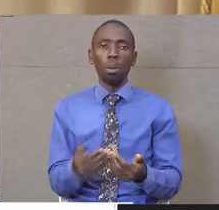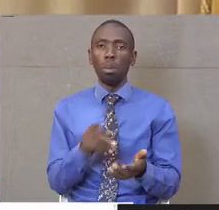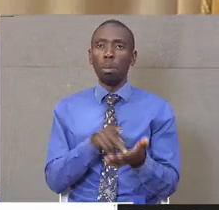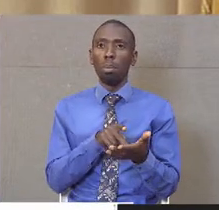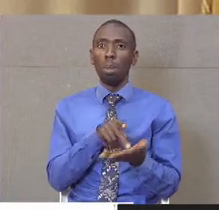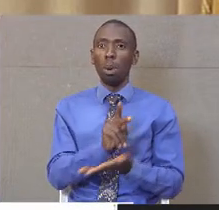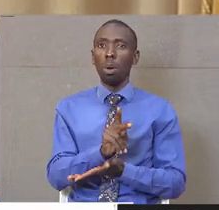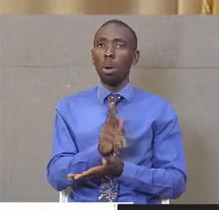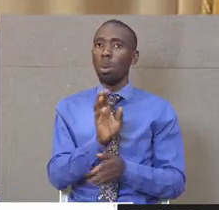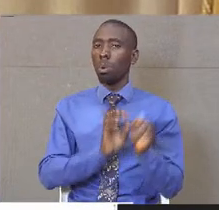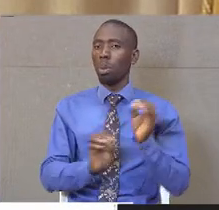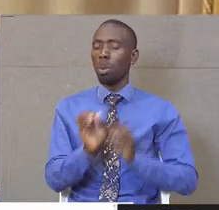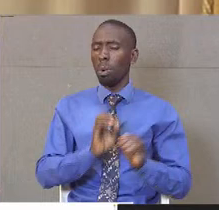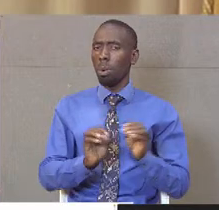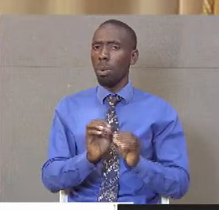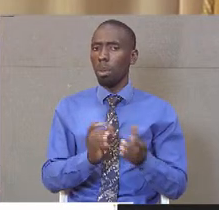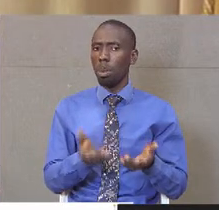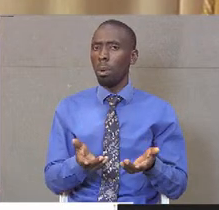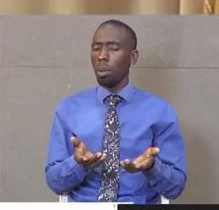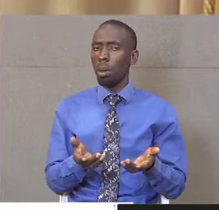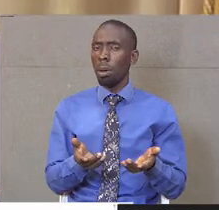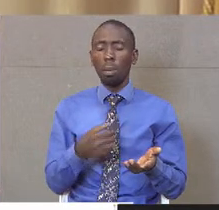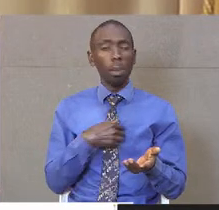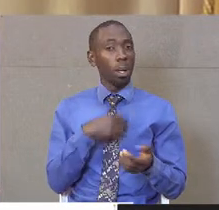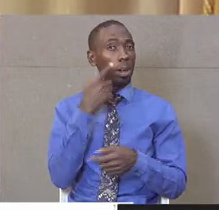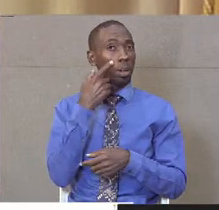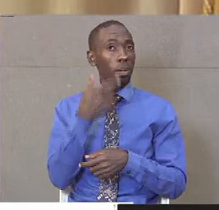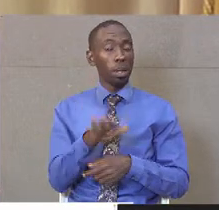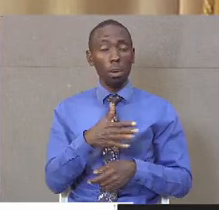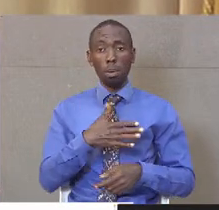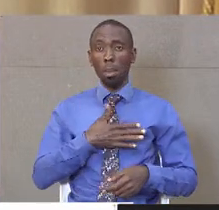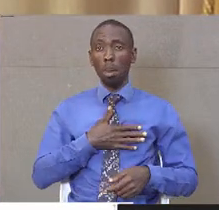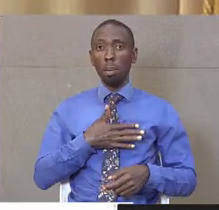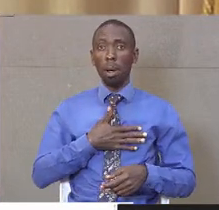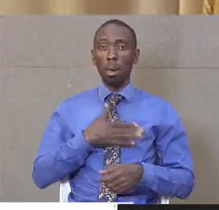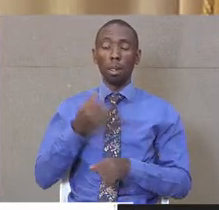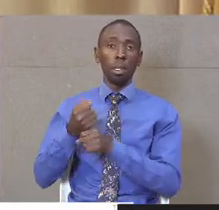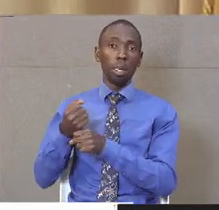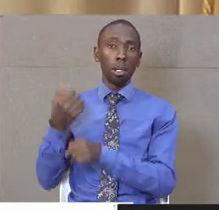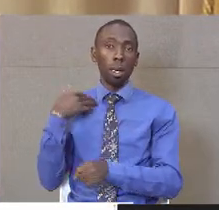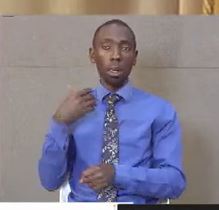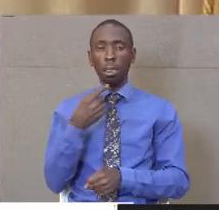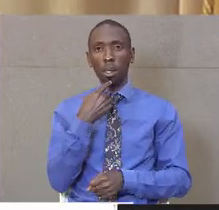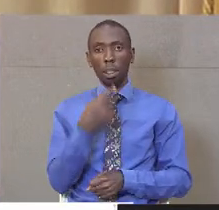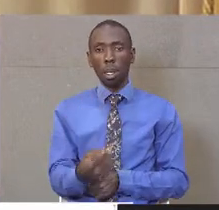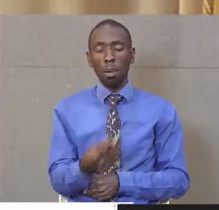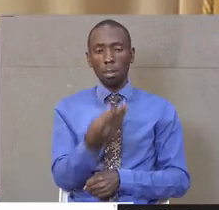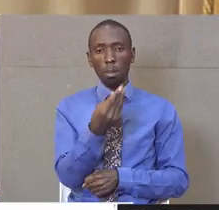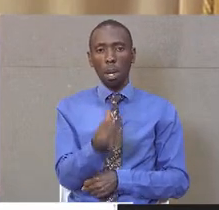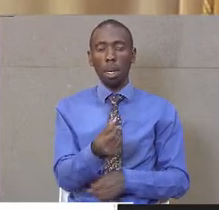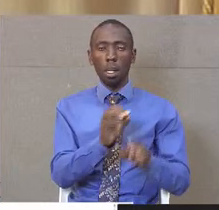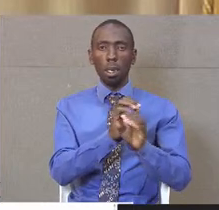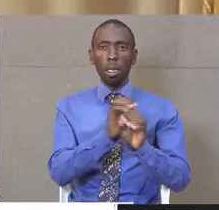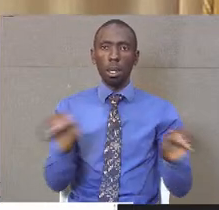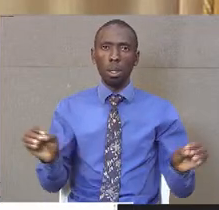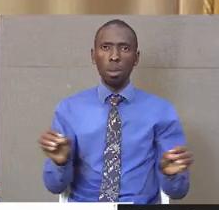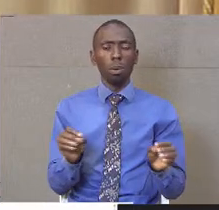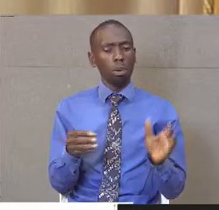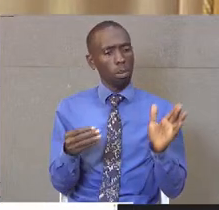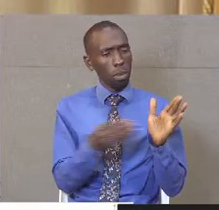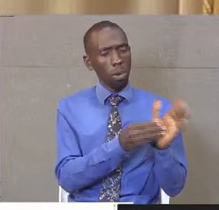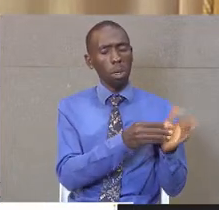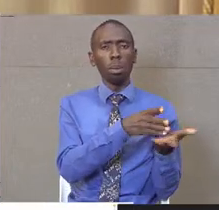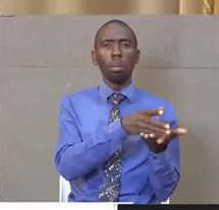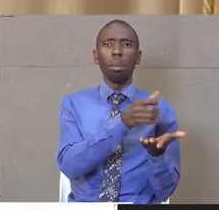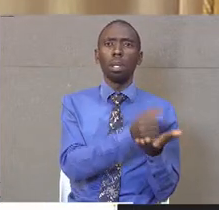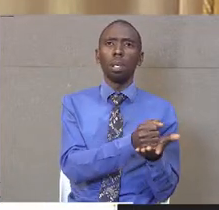you? No, you can't. I have seen my sister Neva saying there is no money. You put it in the budget, and we see